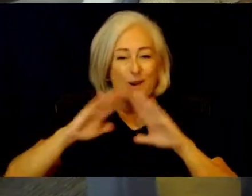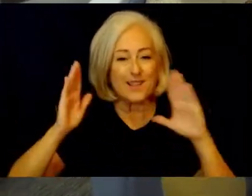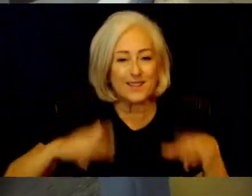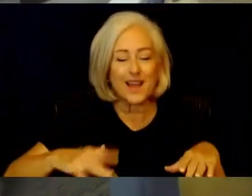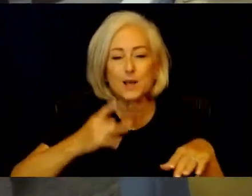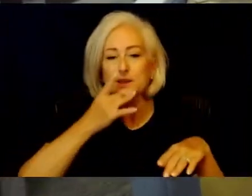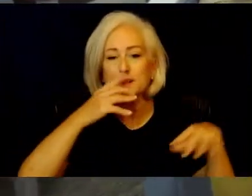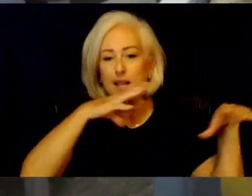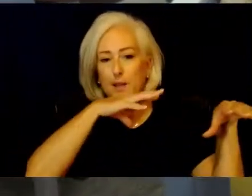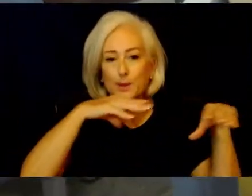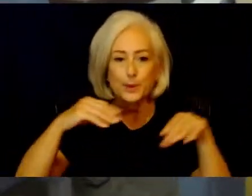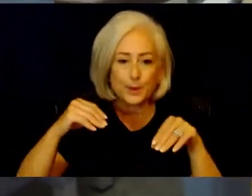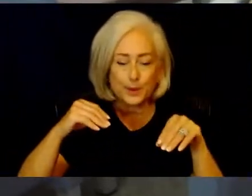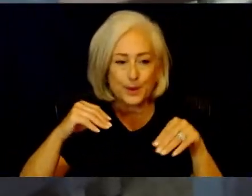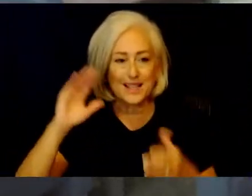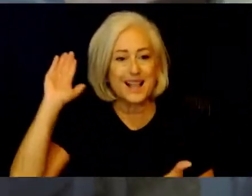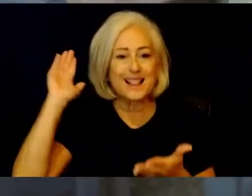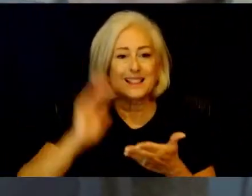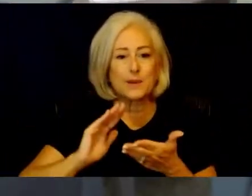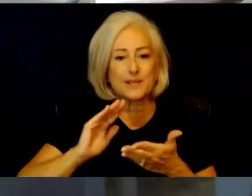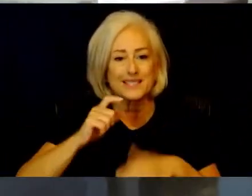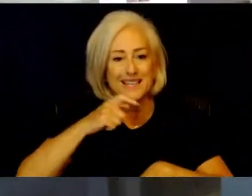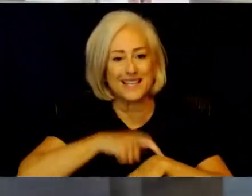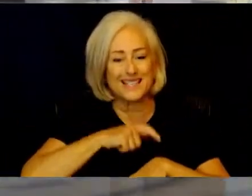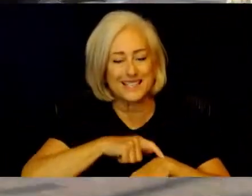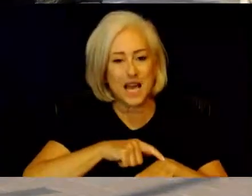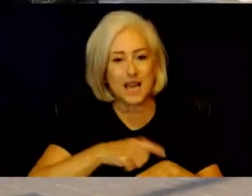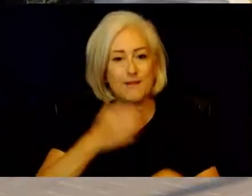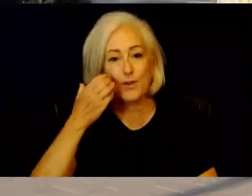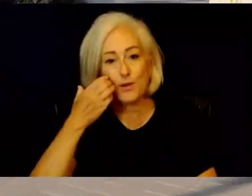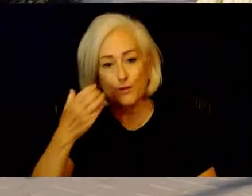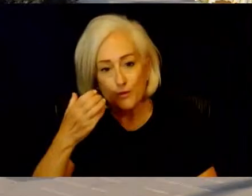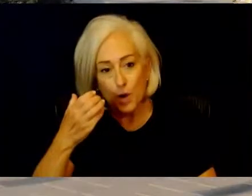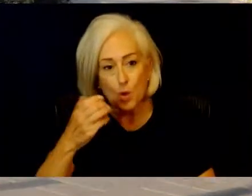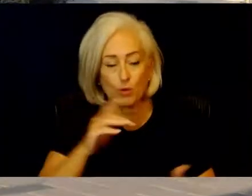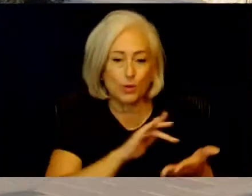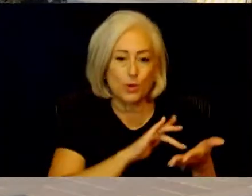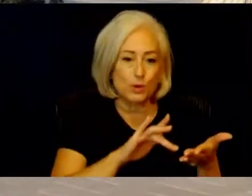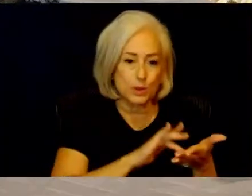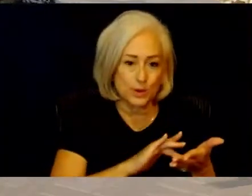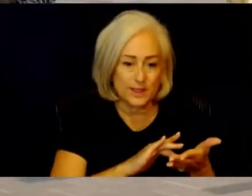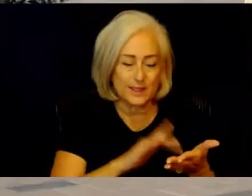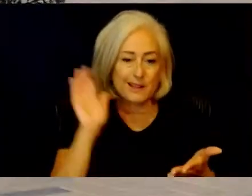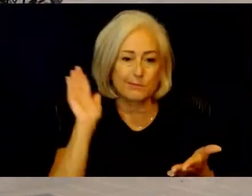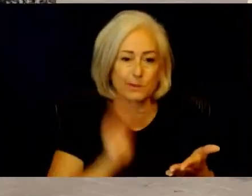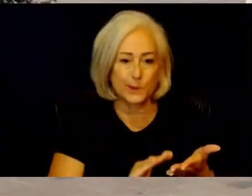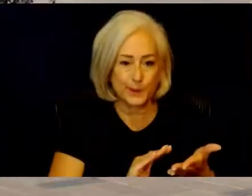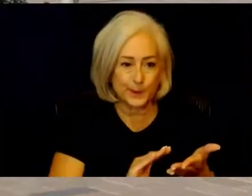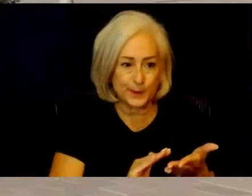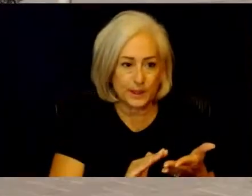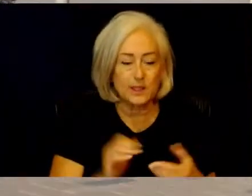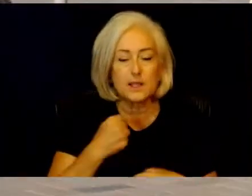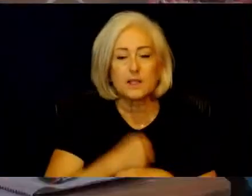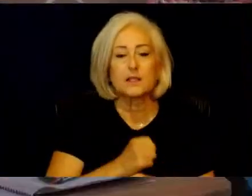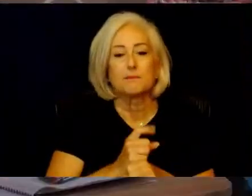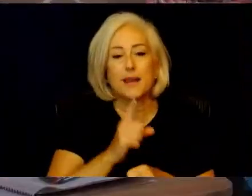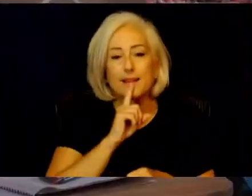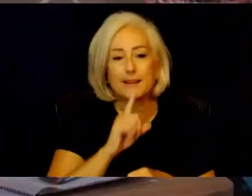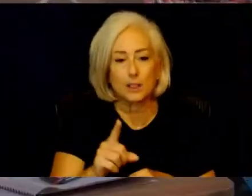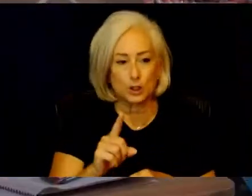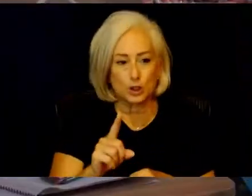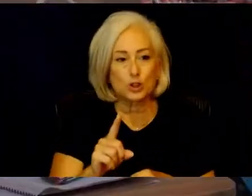can use screens if they need before 9, but after 9, making sure the screen time is low. Making sure the devices are turned on in